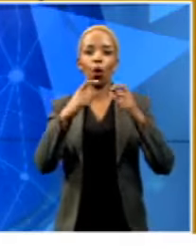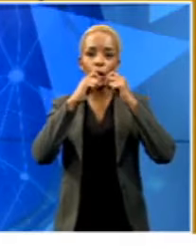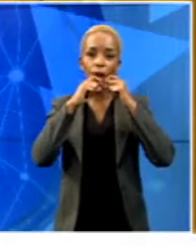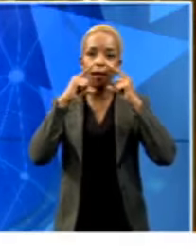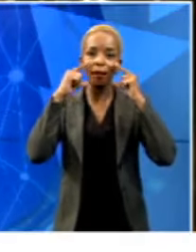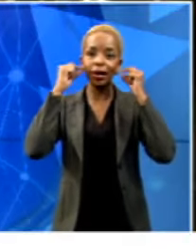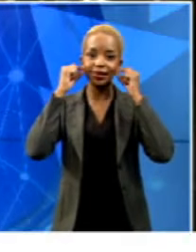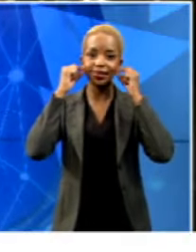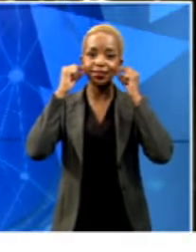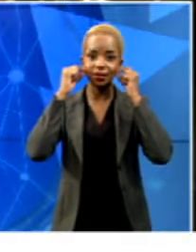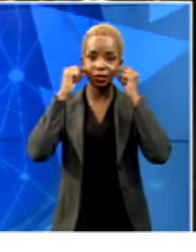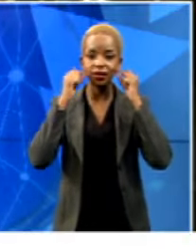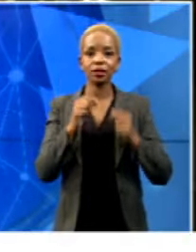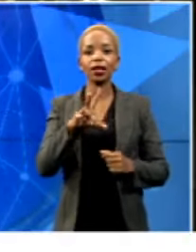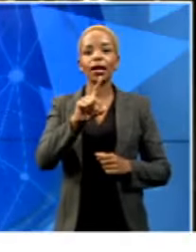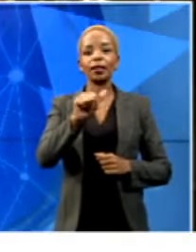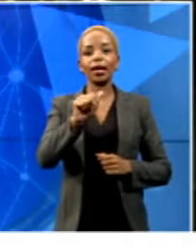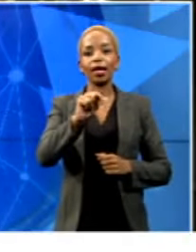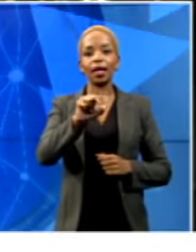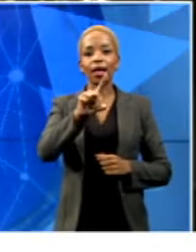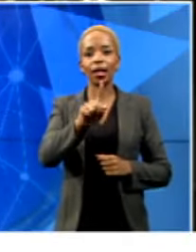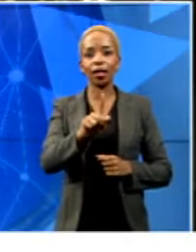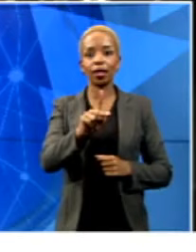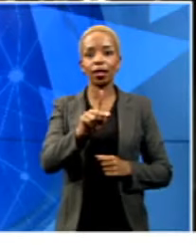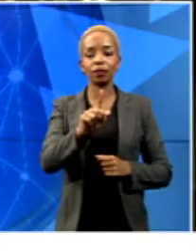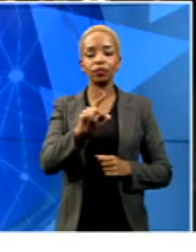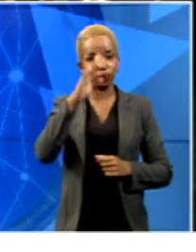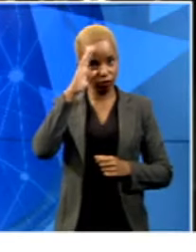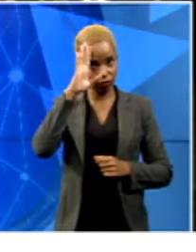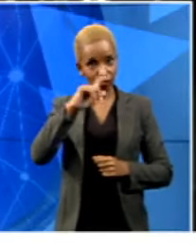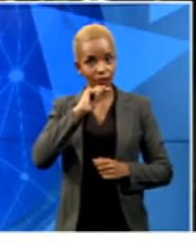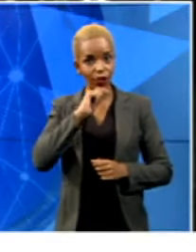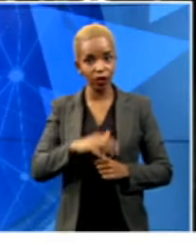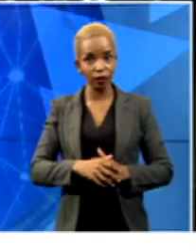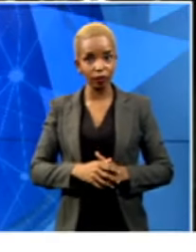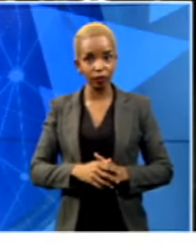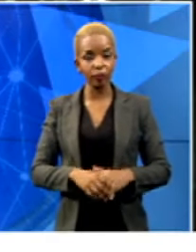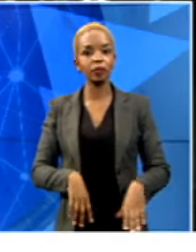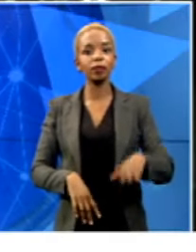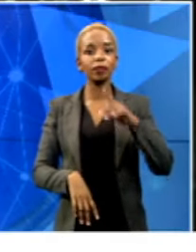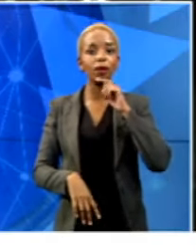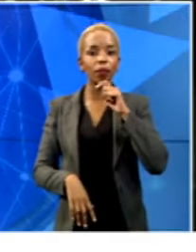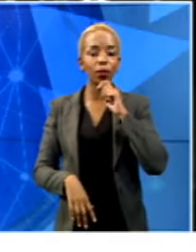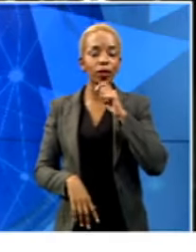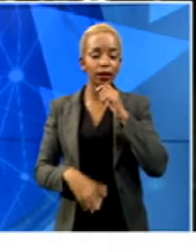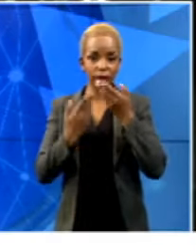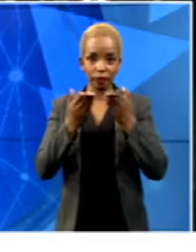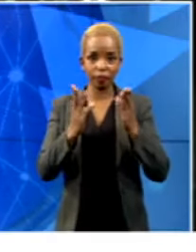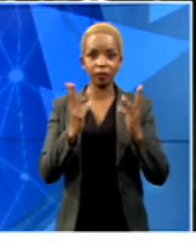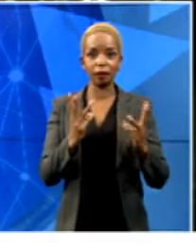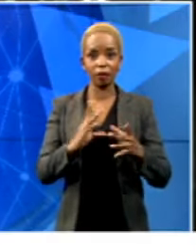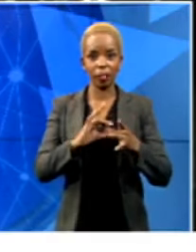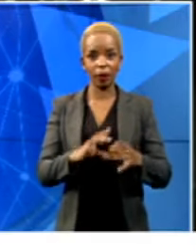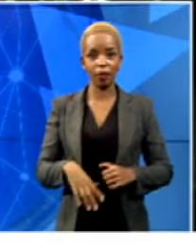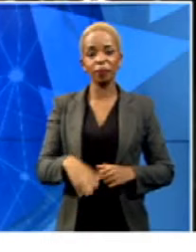via Skype. Danny, good morning, and thanks for speaking to us here on Morning Live. Thank you. Morning to your viewers. Danny, if you